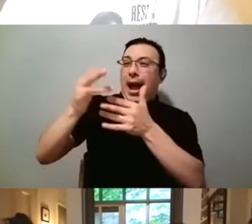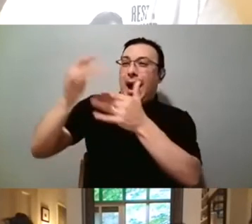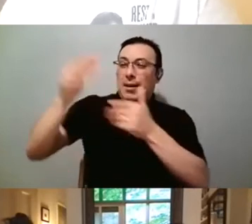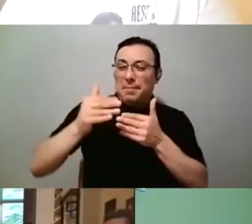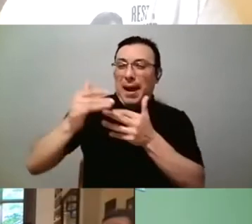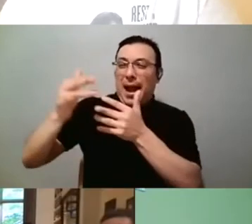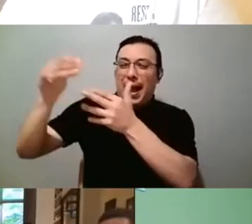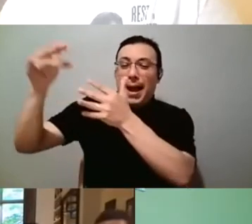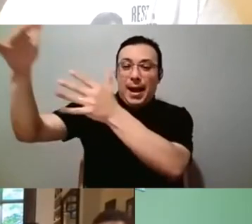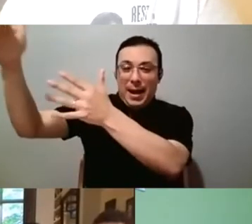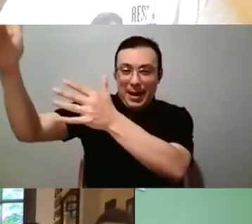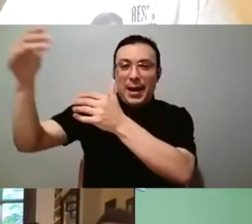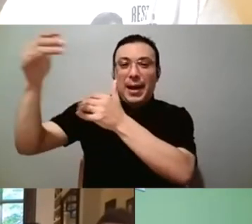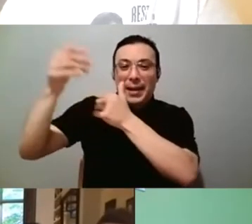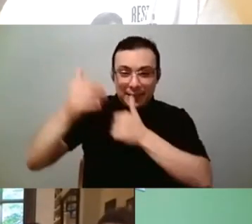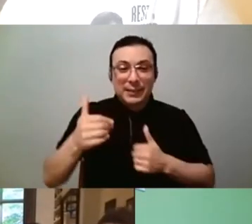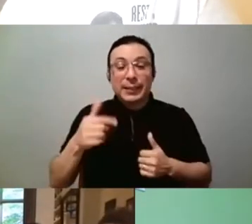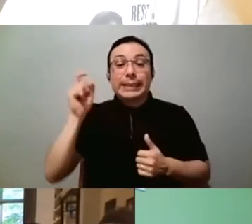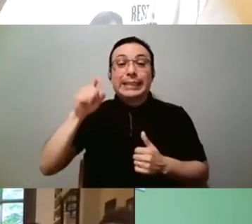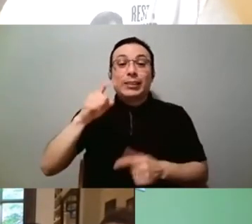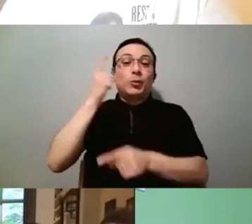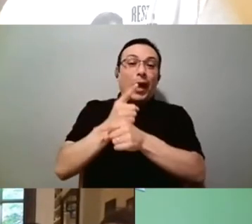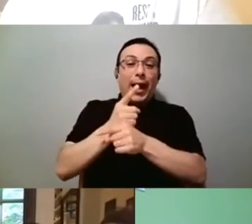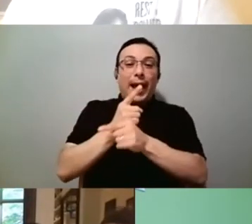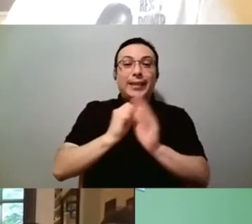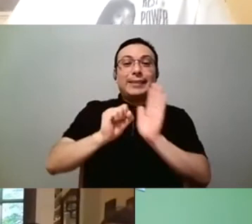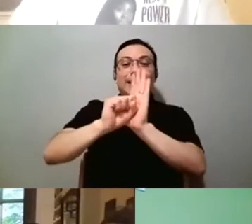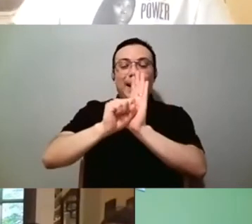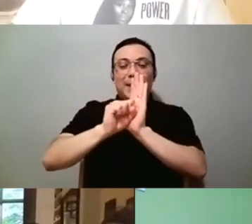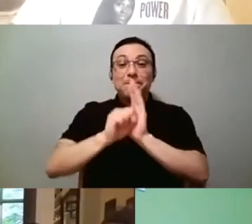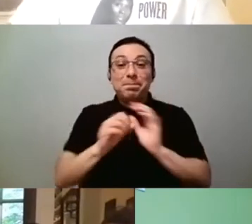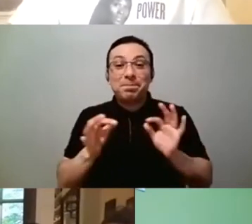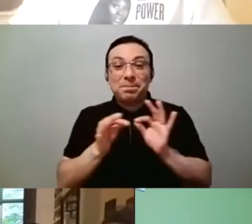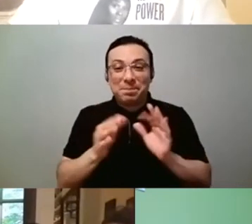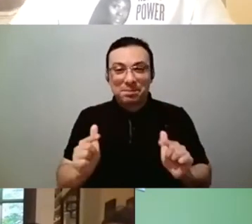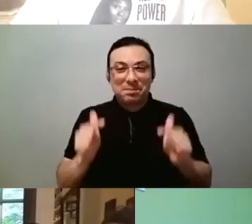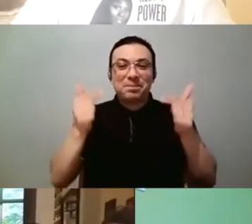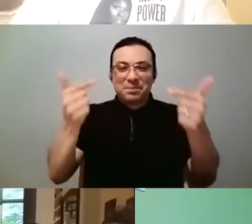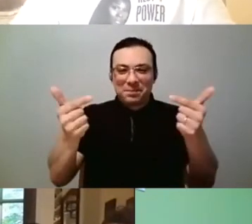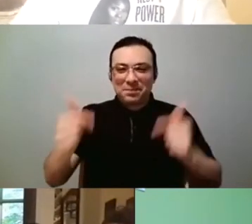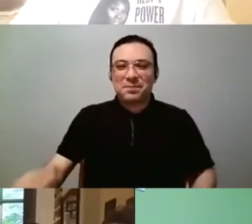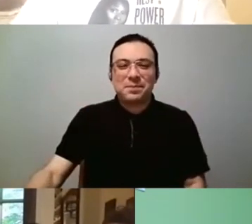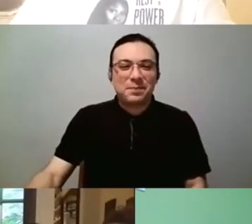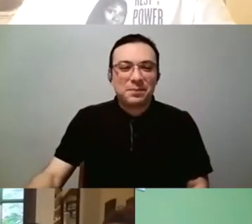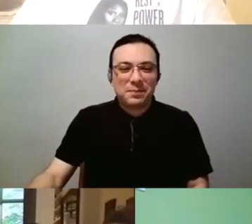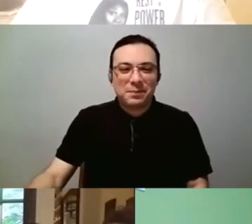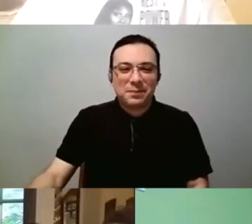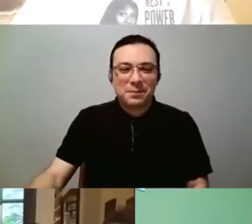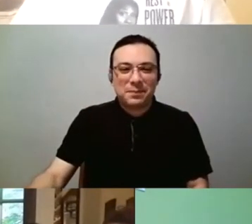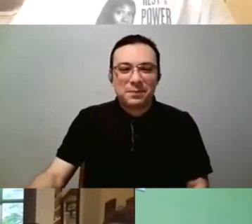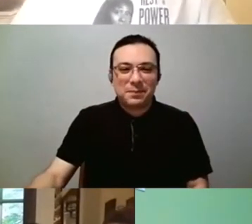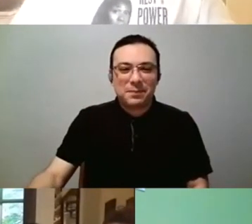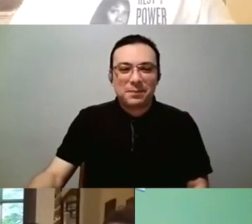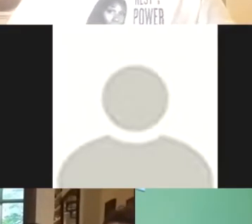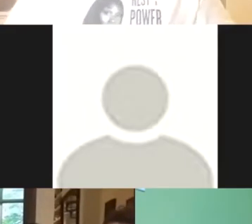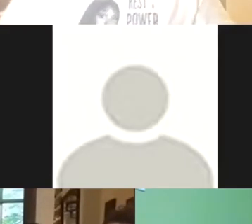give us a sign yes yeah i thought it was very successful and that the questions that you